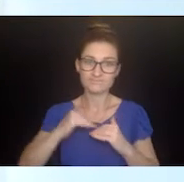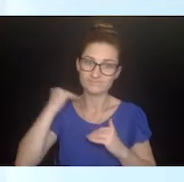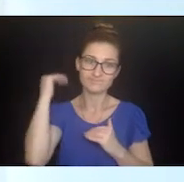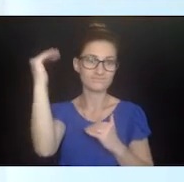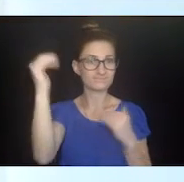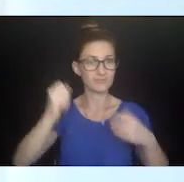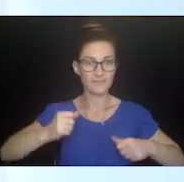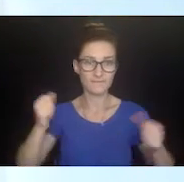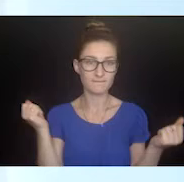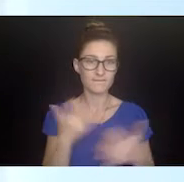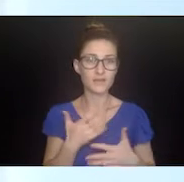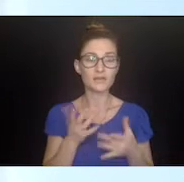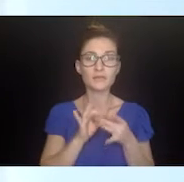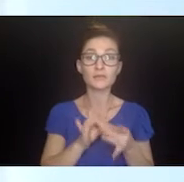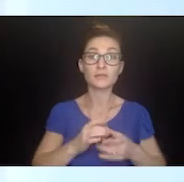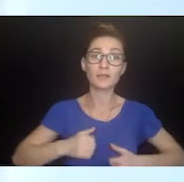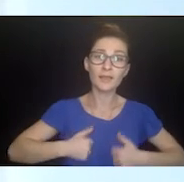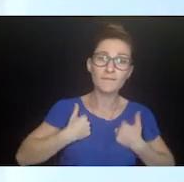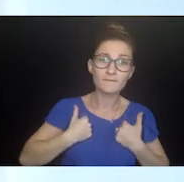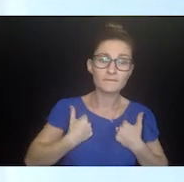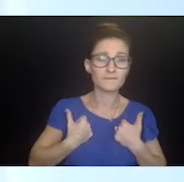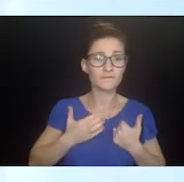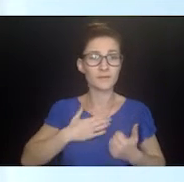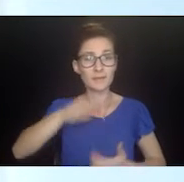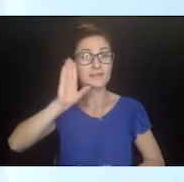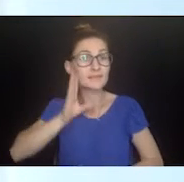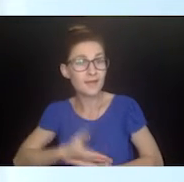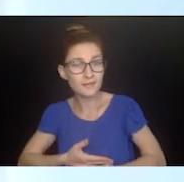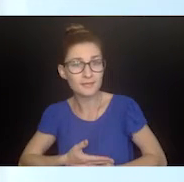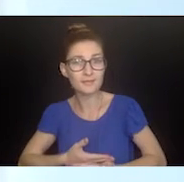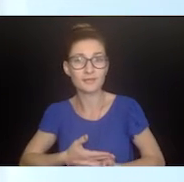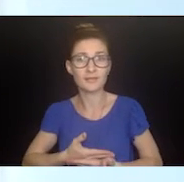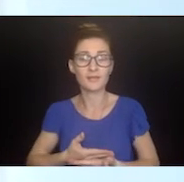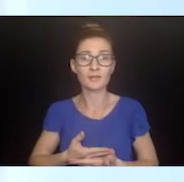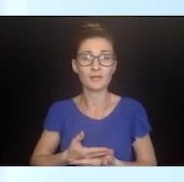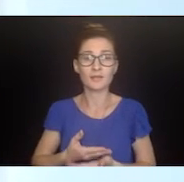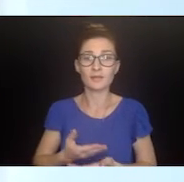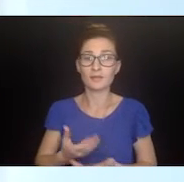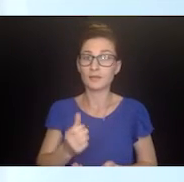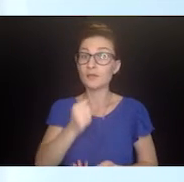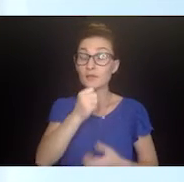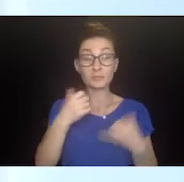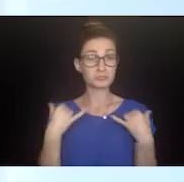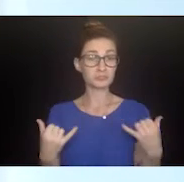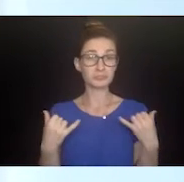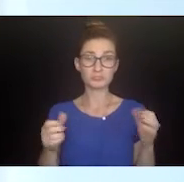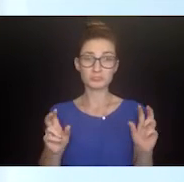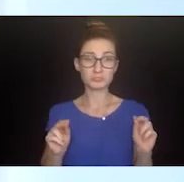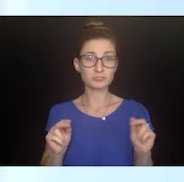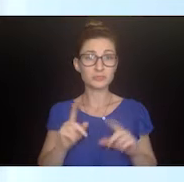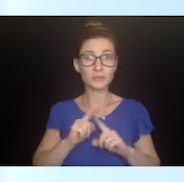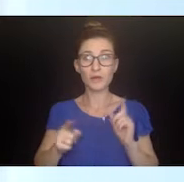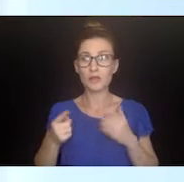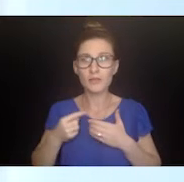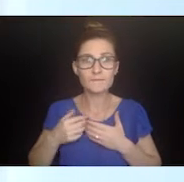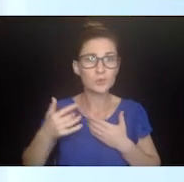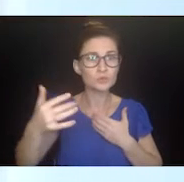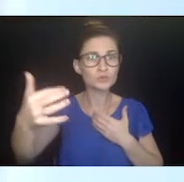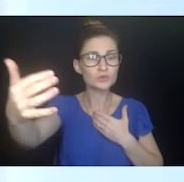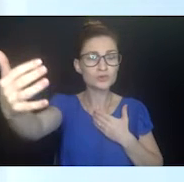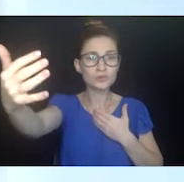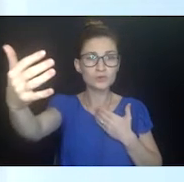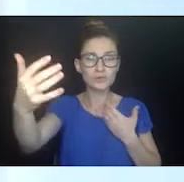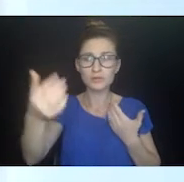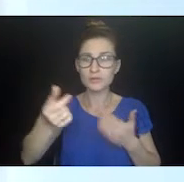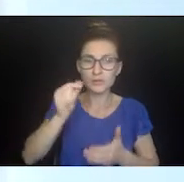fear about life, about what was going to happen to my son. Not right here in this present moment, but also in the future. How is he